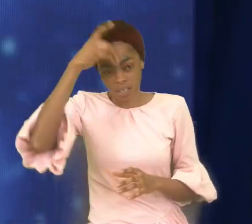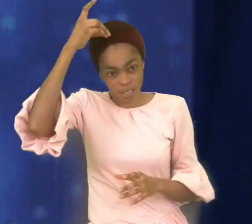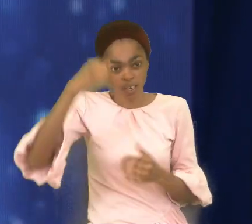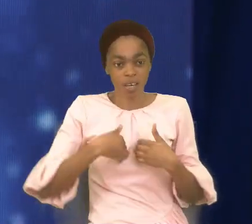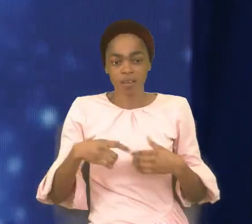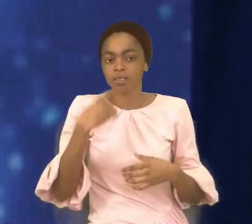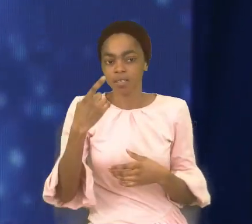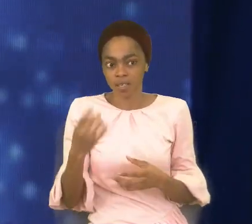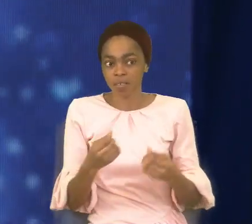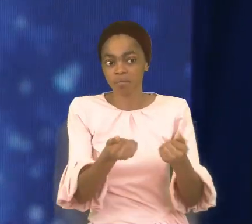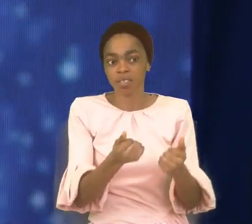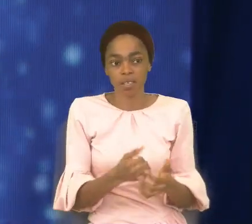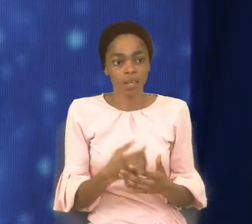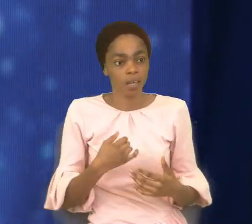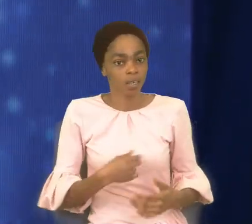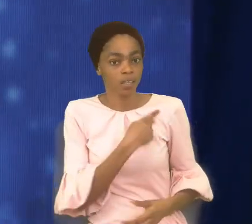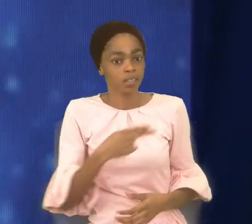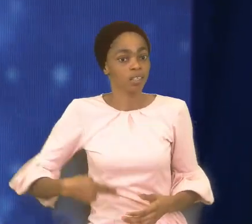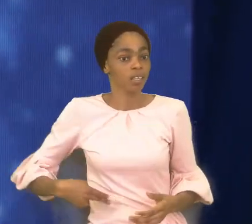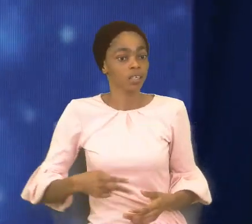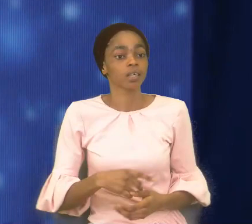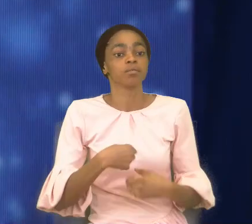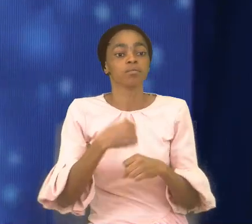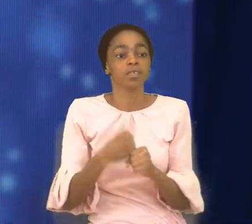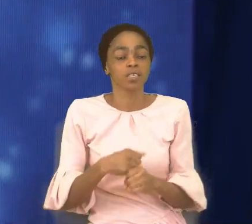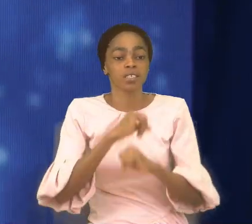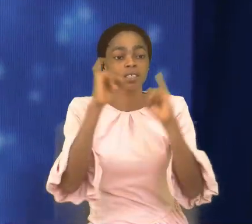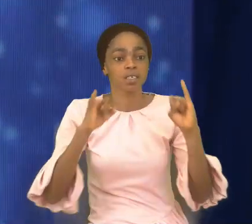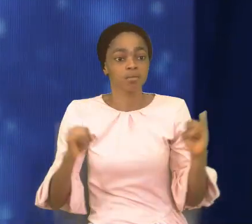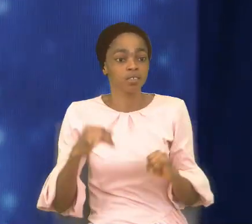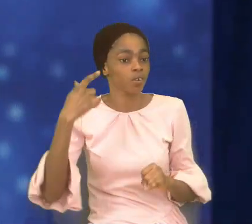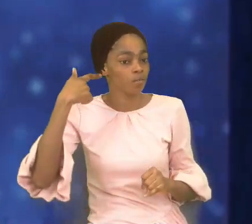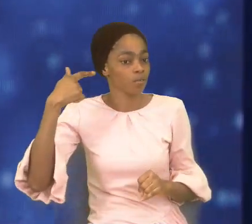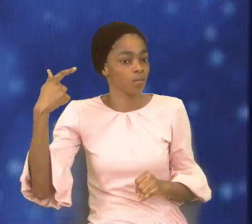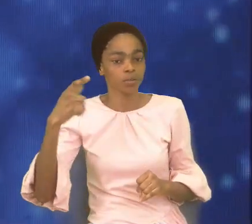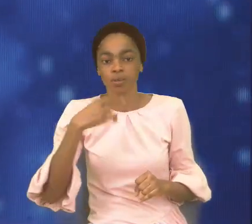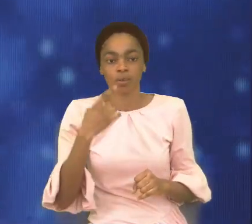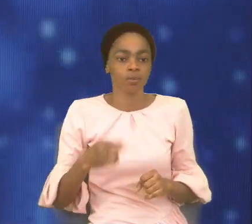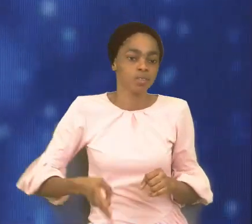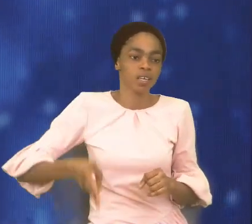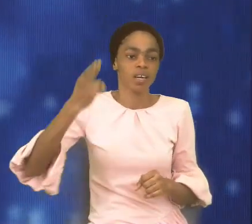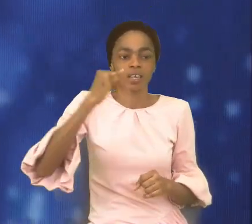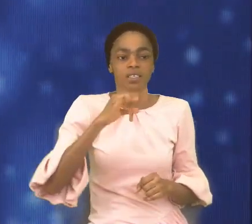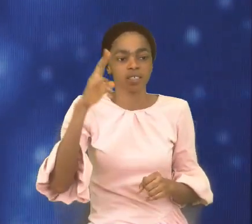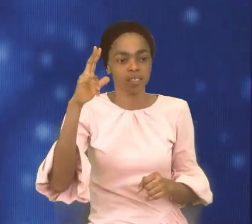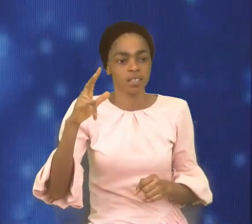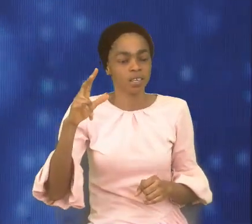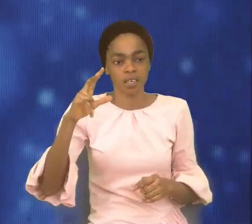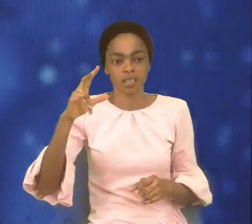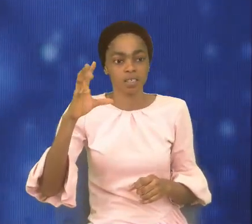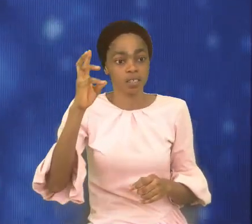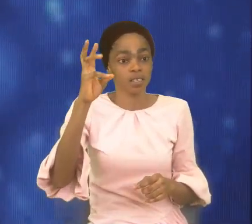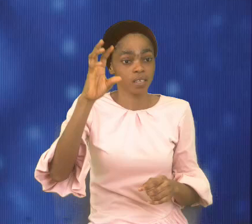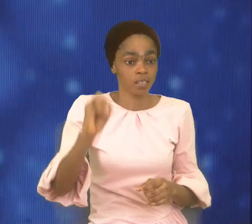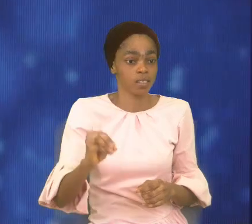whose height was 60 cubits and the breadth thereof 6 cubits, and he set it up in